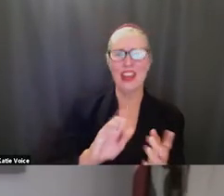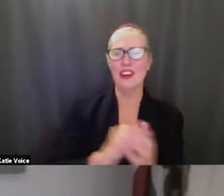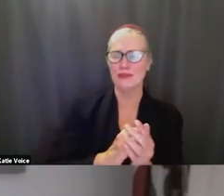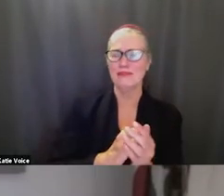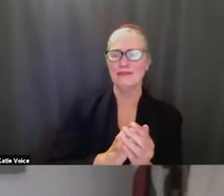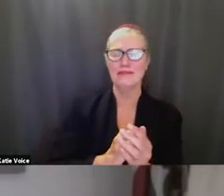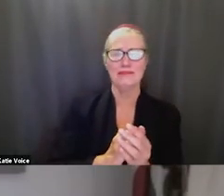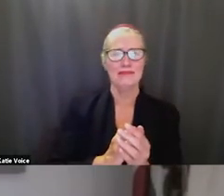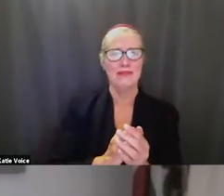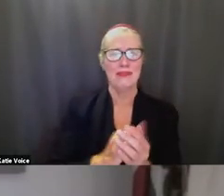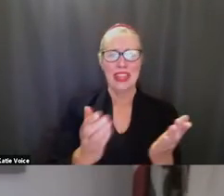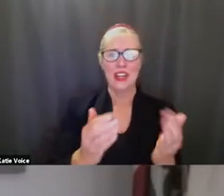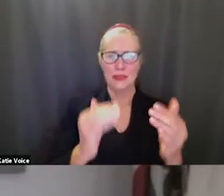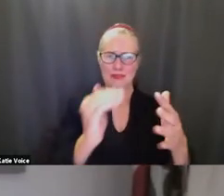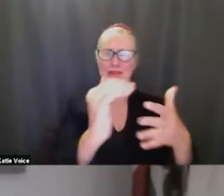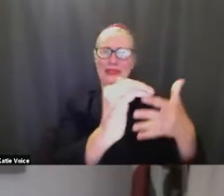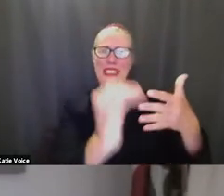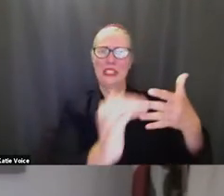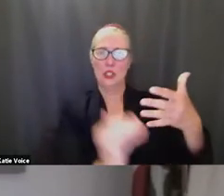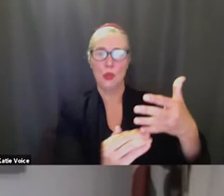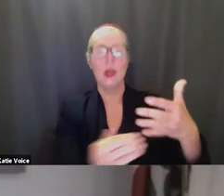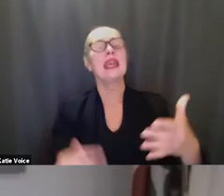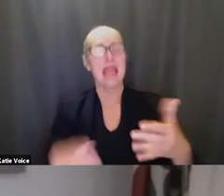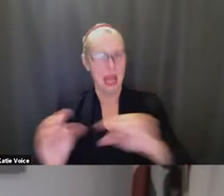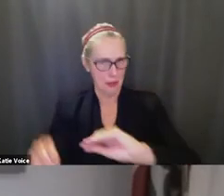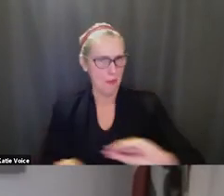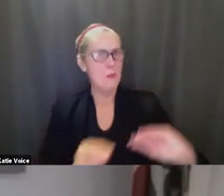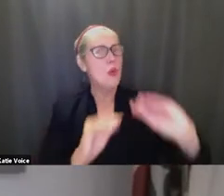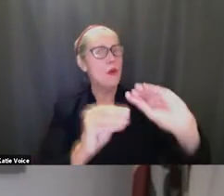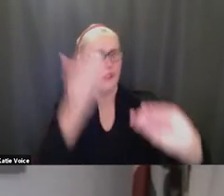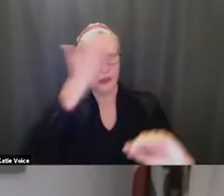a link to the beginning to the front page